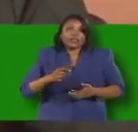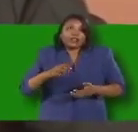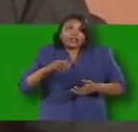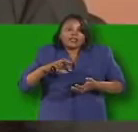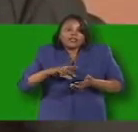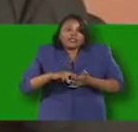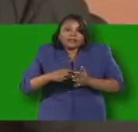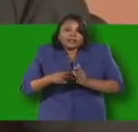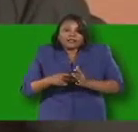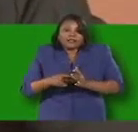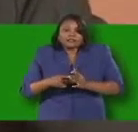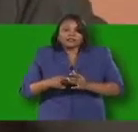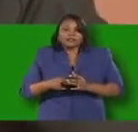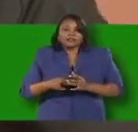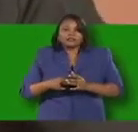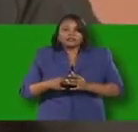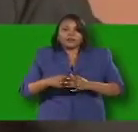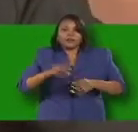well I do my job.